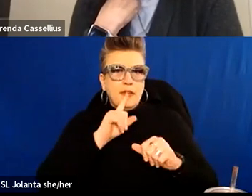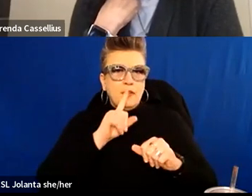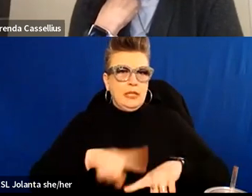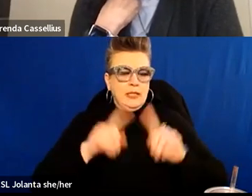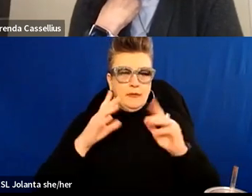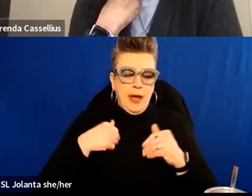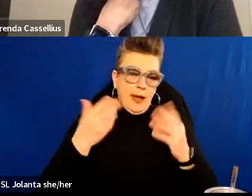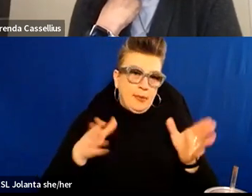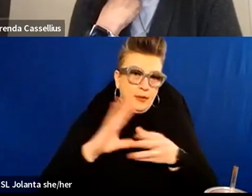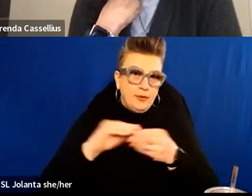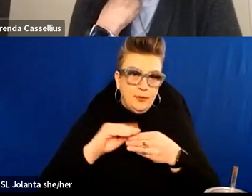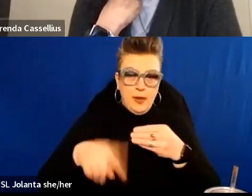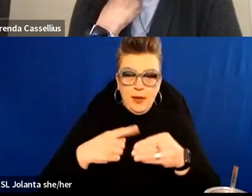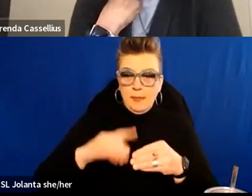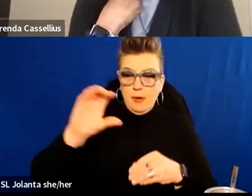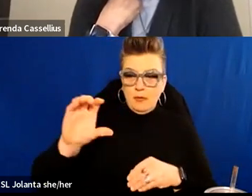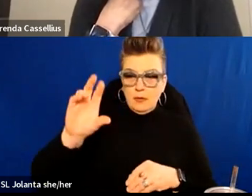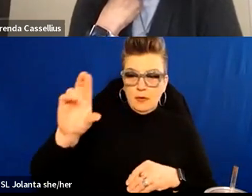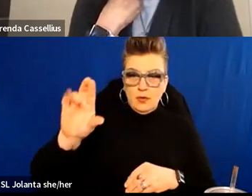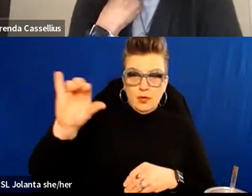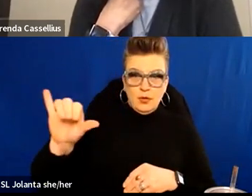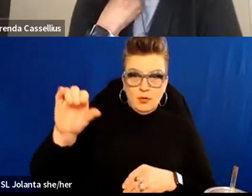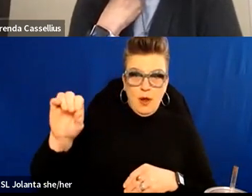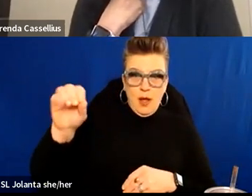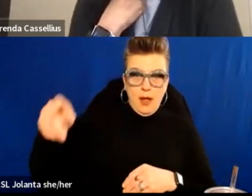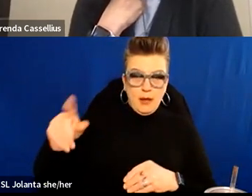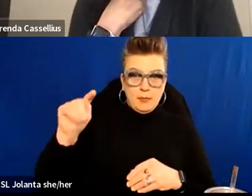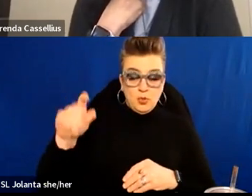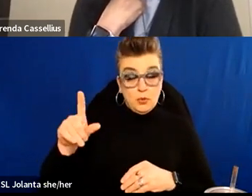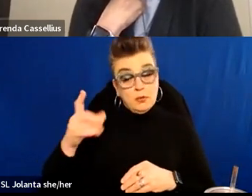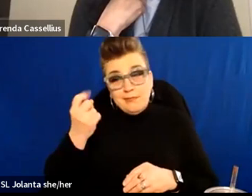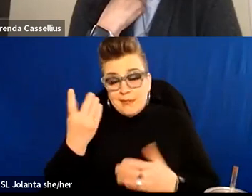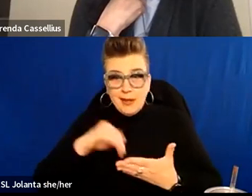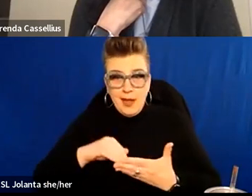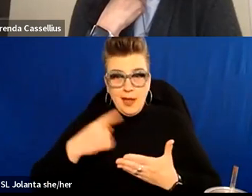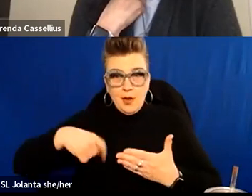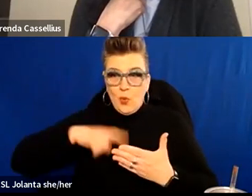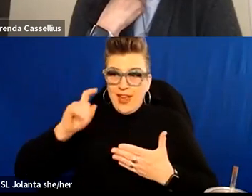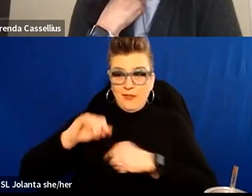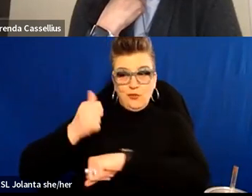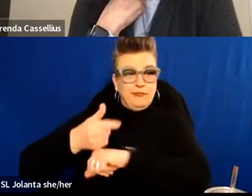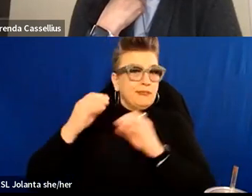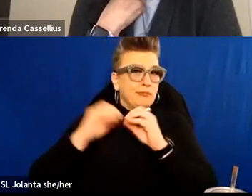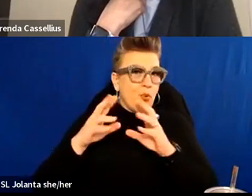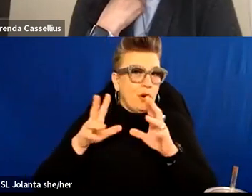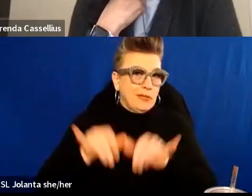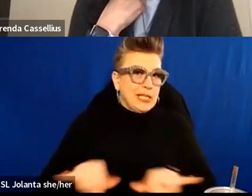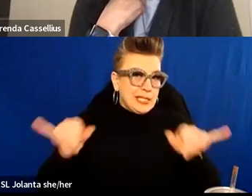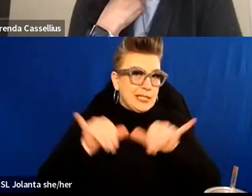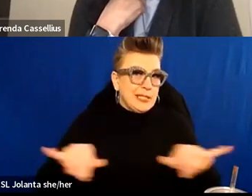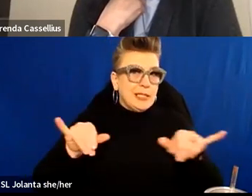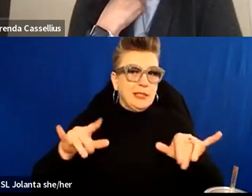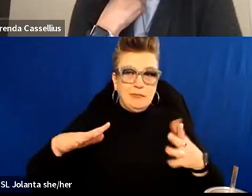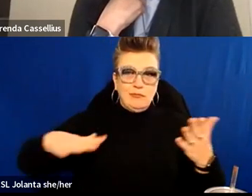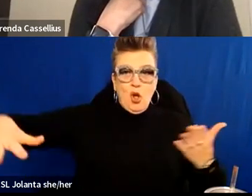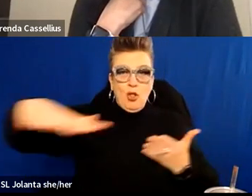out but i think again that's another one of those areas where we need to develop more consistency across the district i think